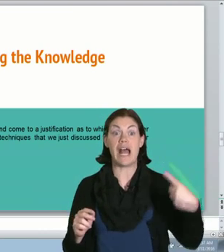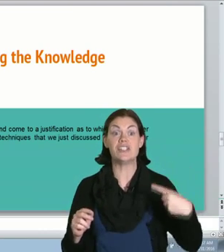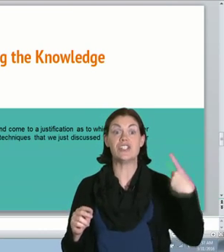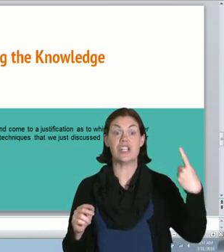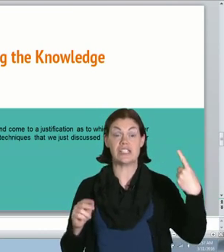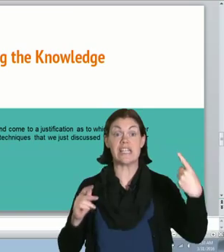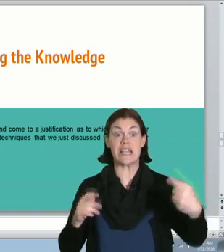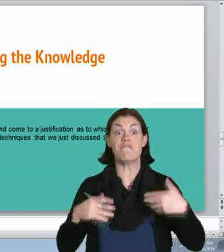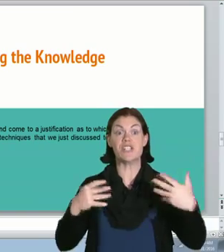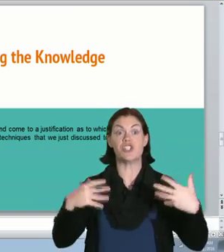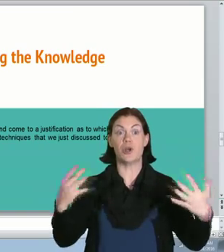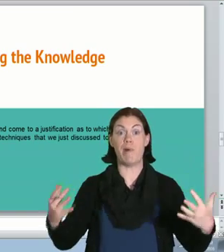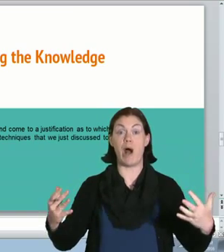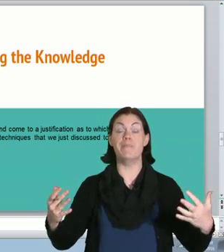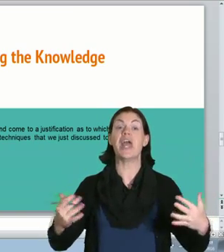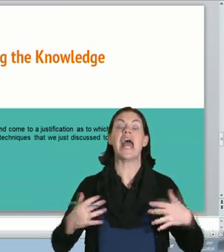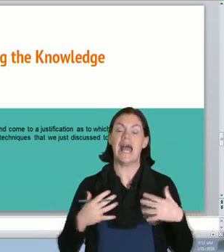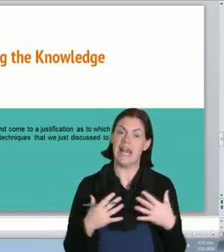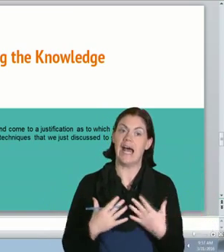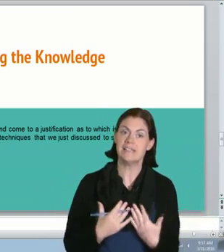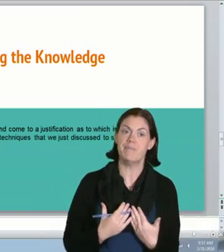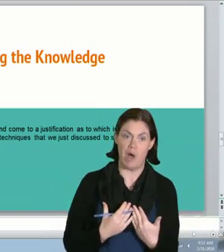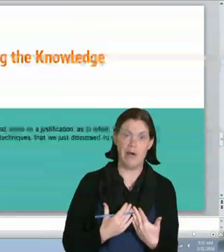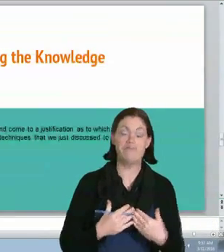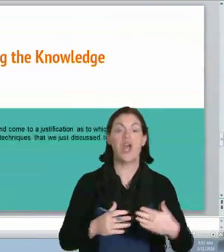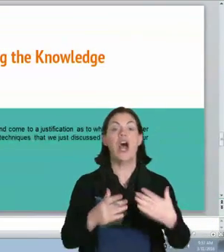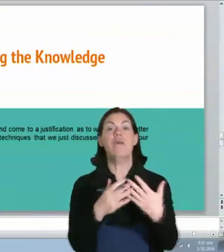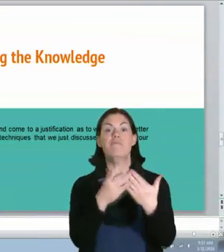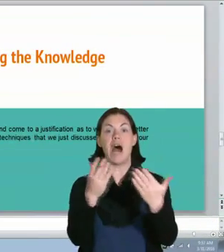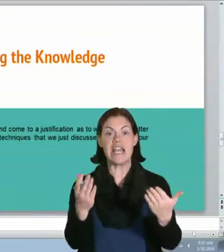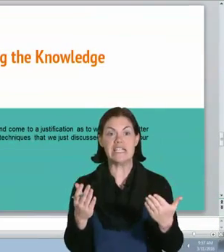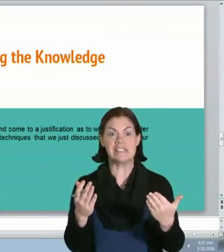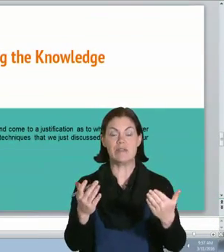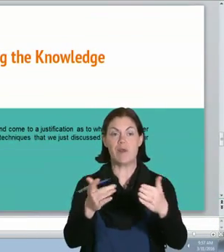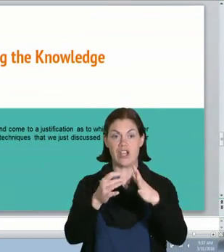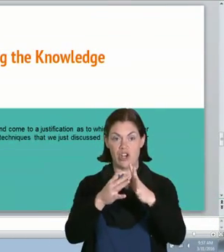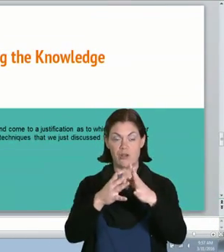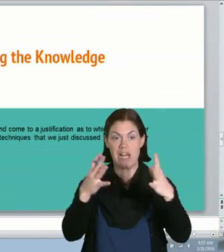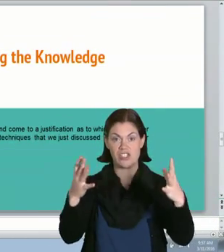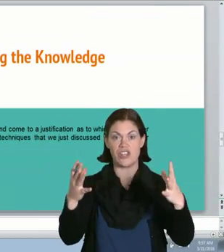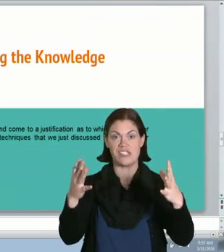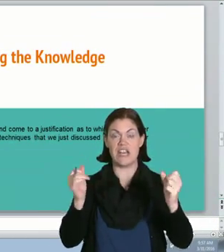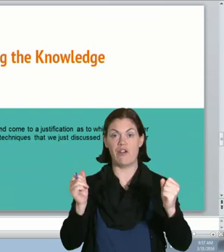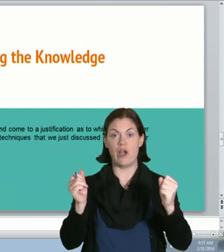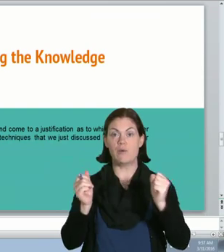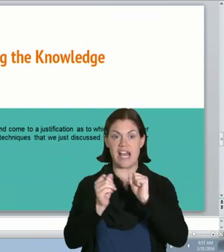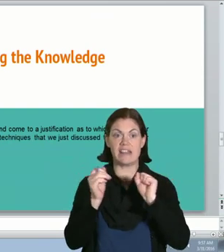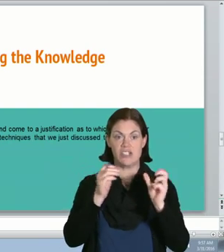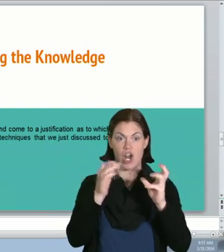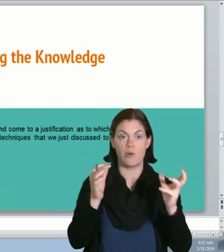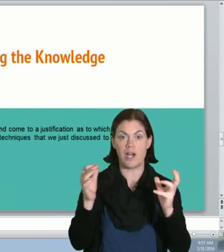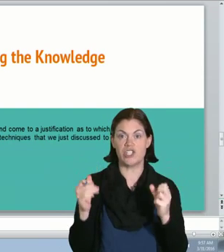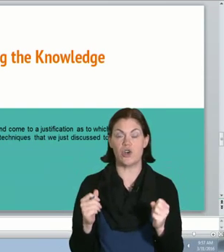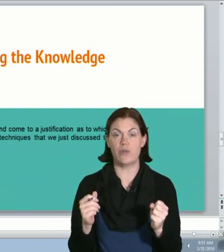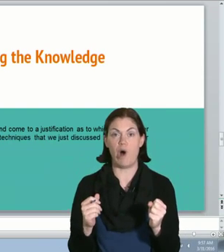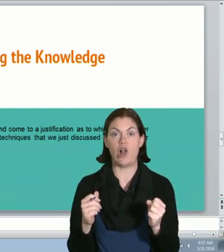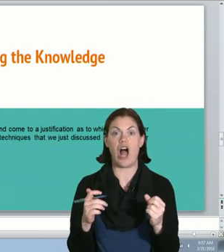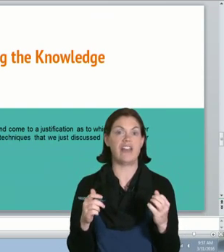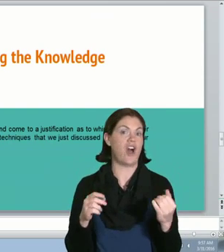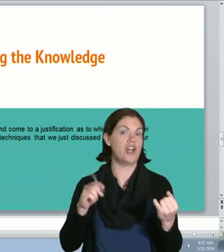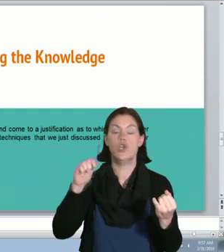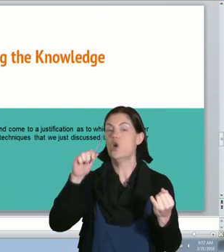that she had to convince her mom. And as a mom, my instinct when I saw the scenario was that this daughter wanted to go to